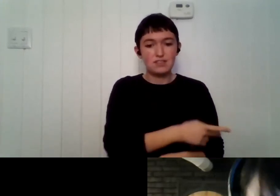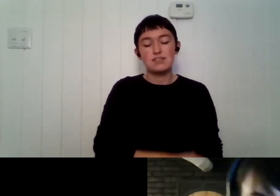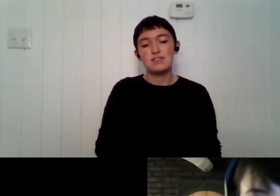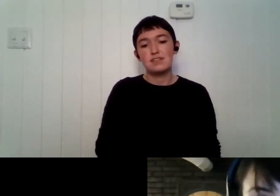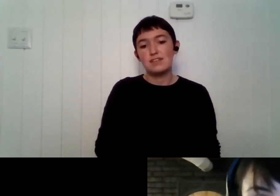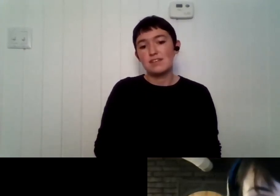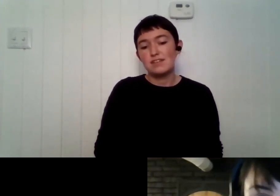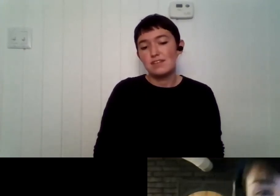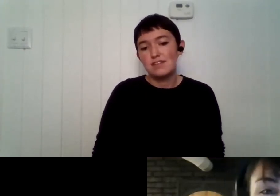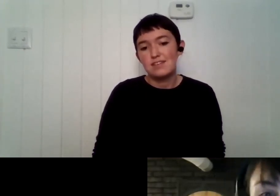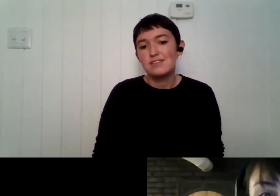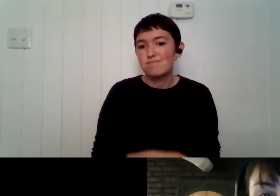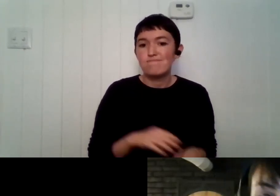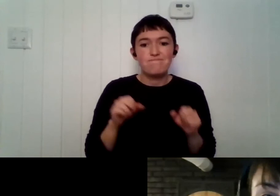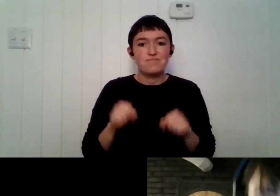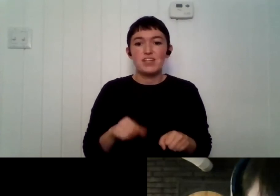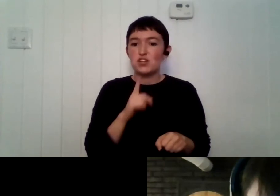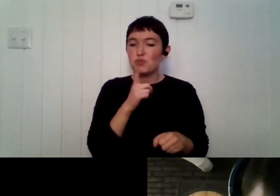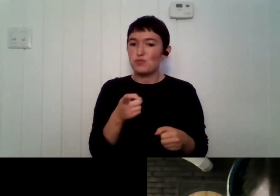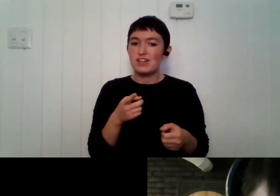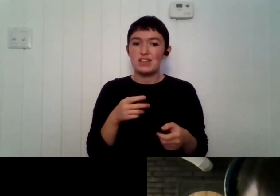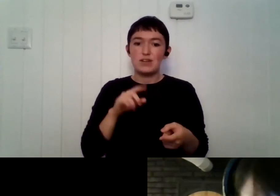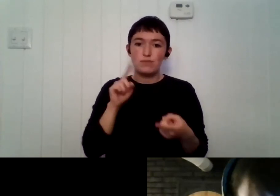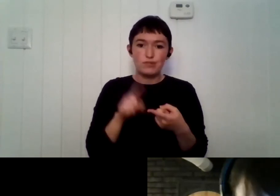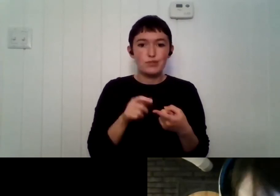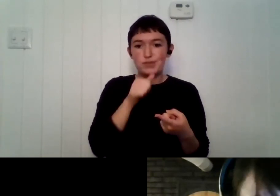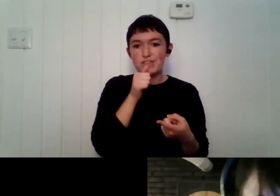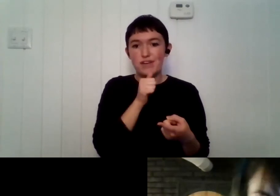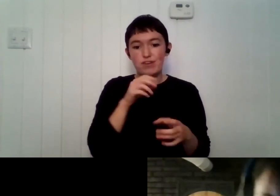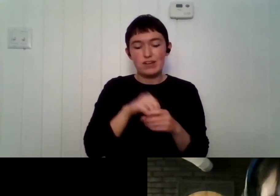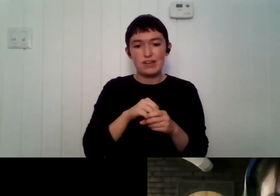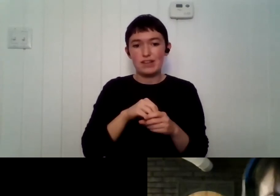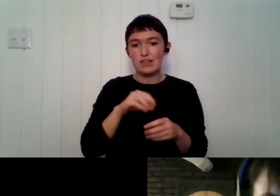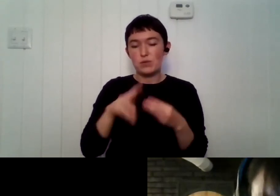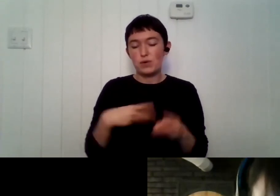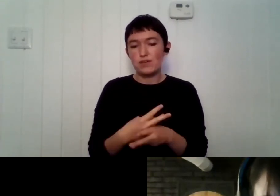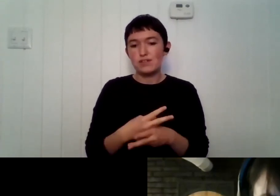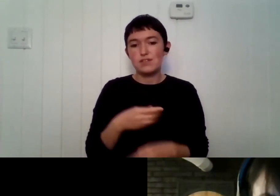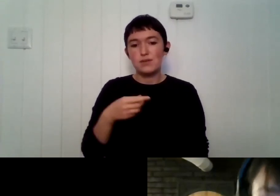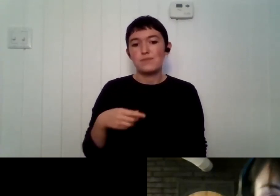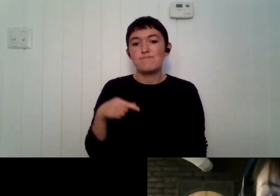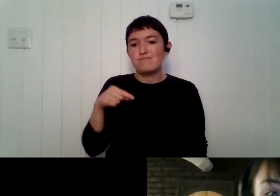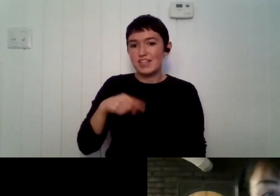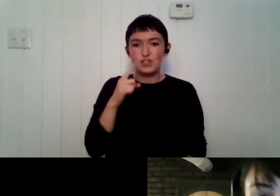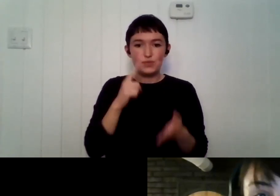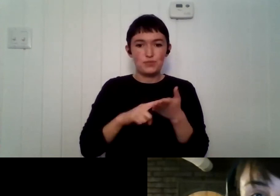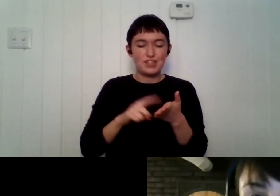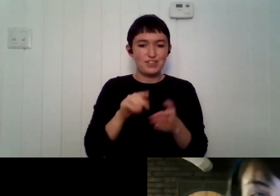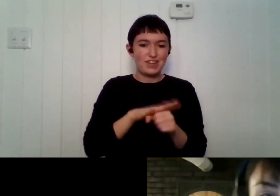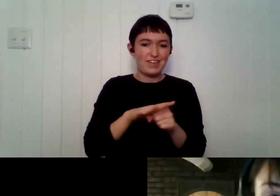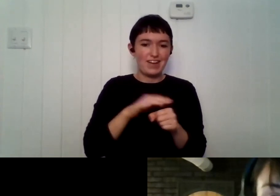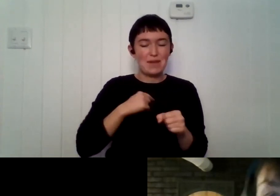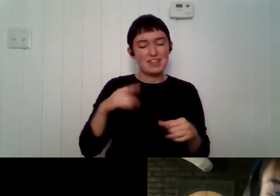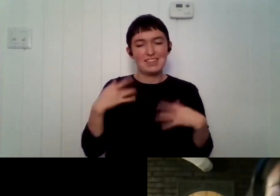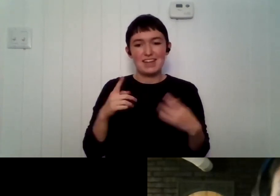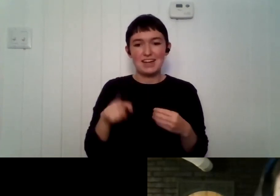yeah, it could really reduce the amount of suffering in the world, right? So it's a research area which I'm very excited about, and I hope others are as